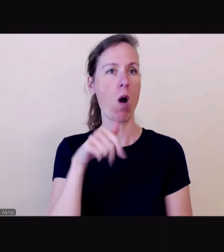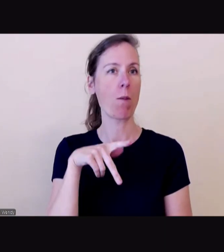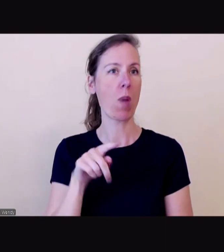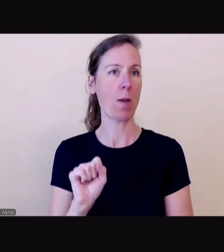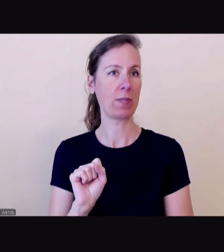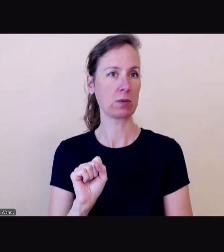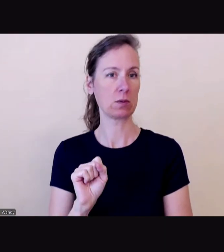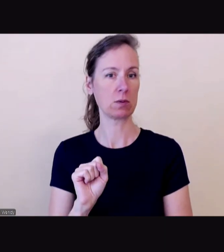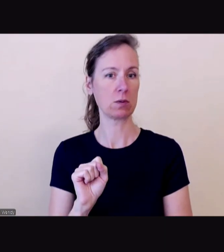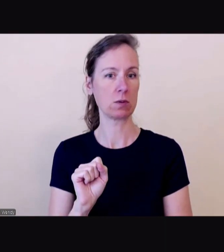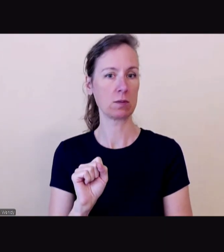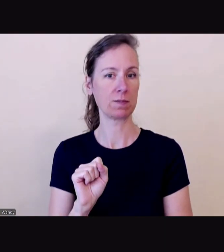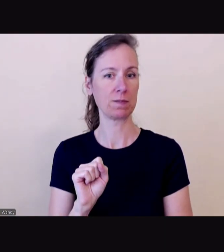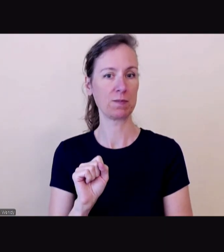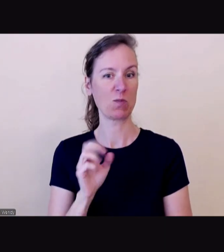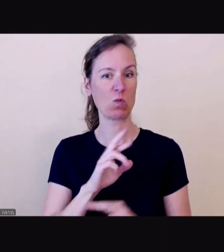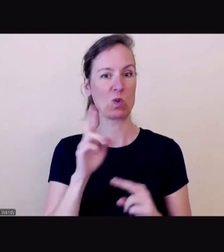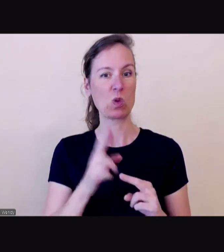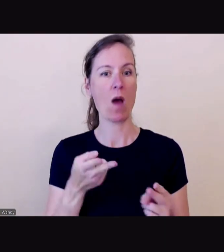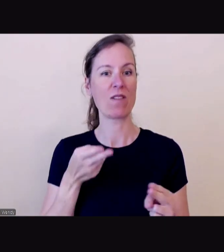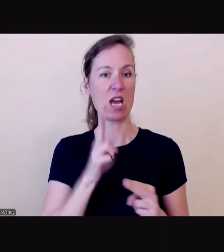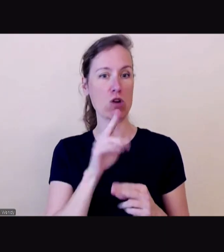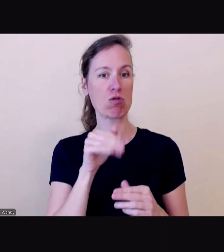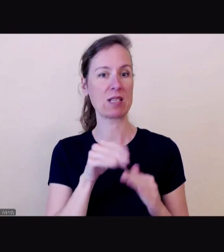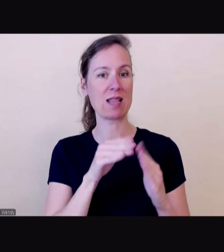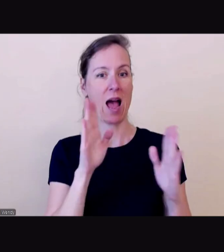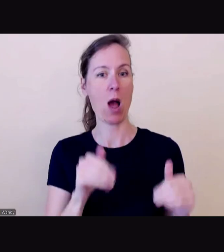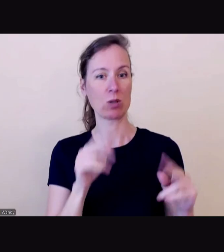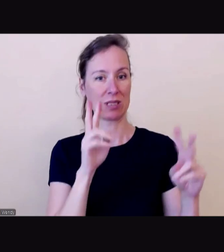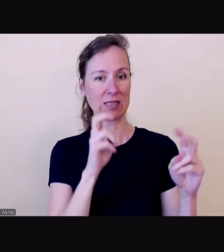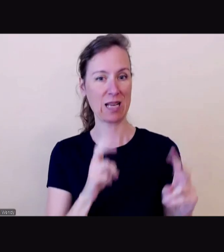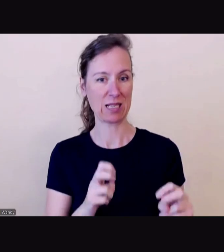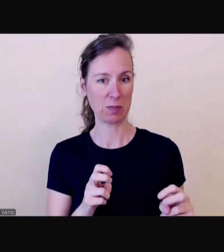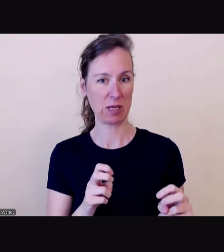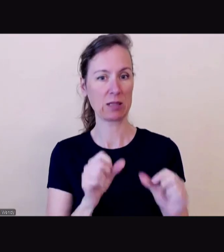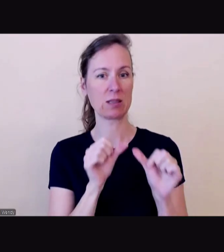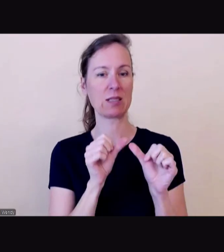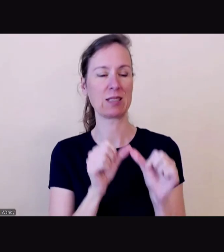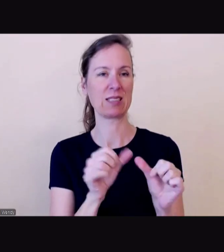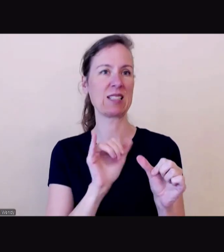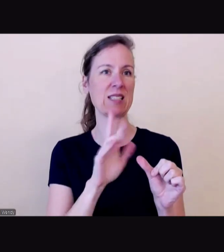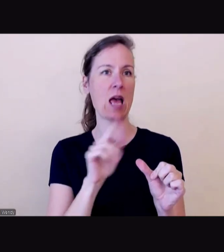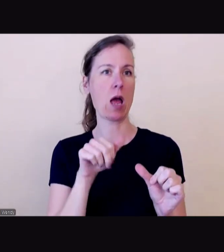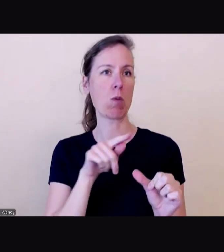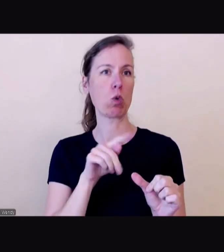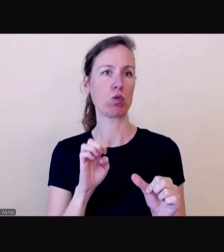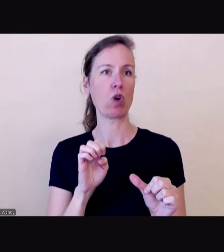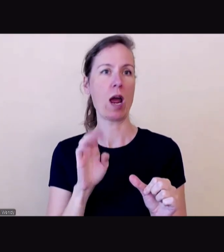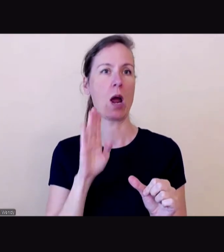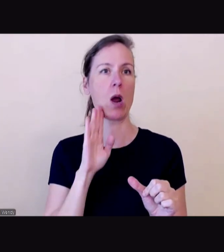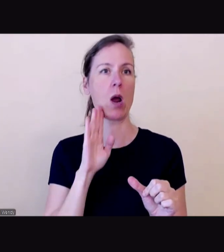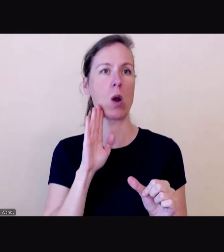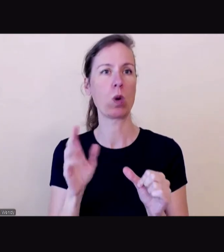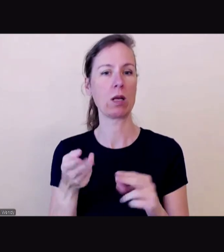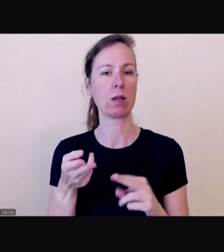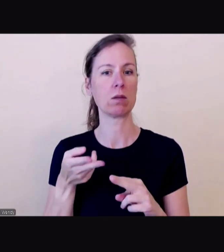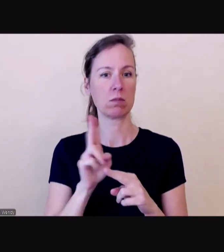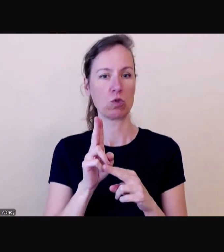in housing assessments, keeping the same rate would increase the tax by